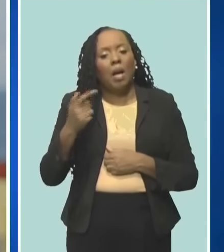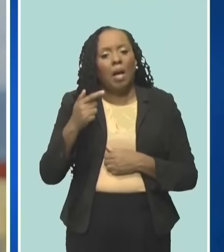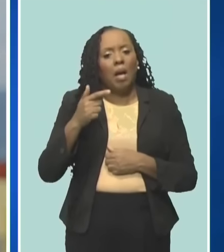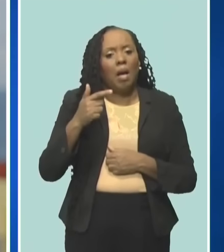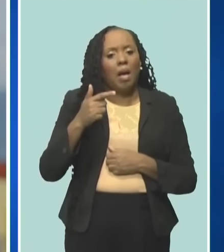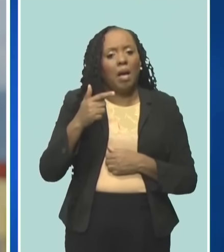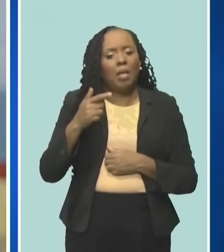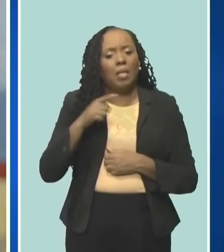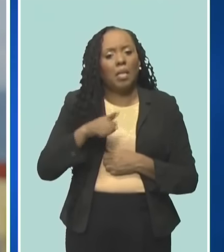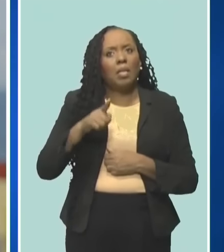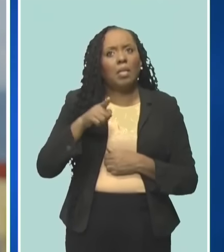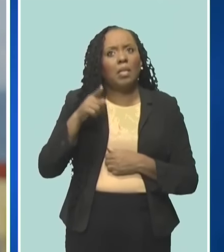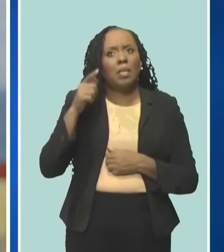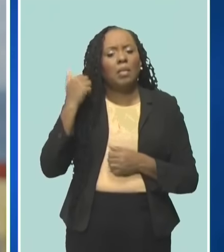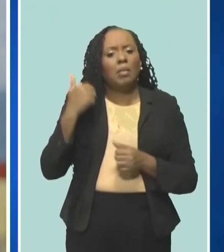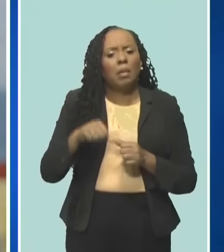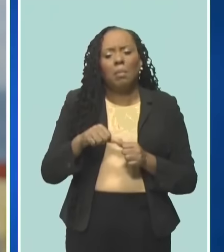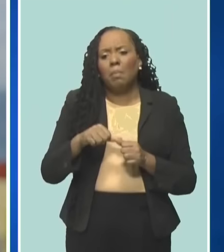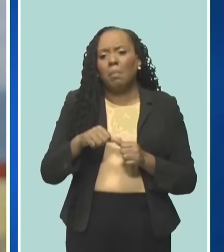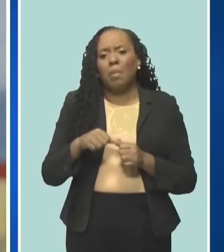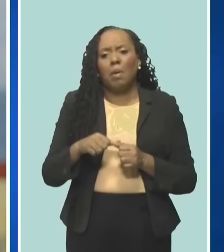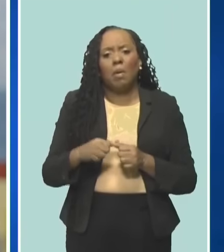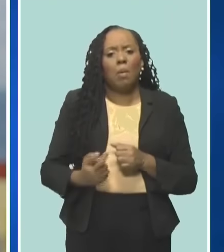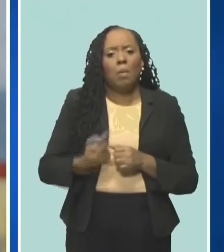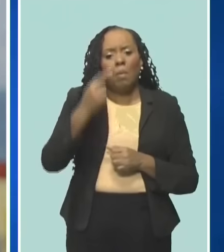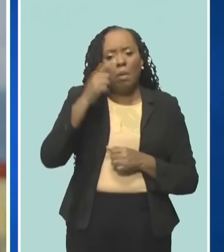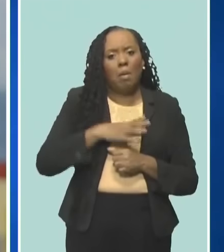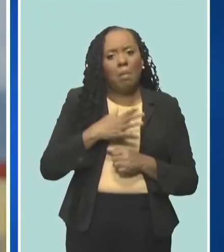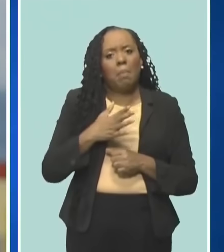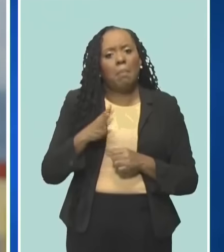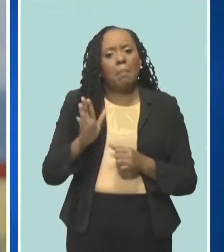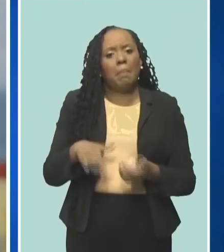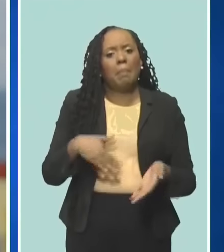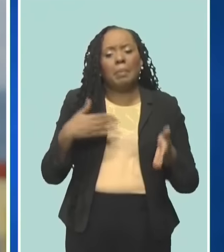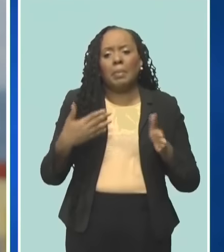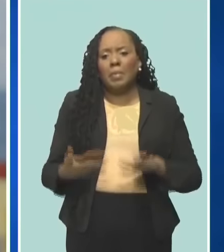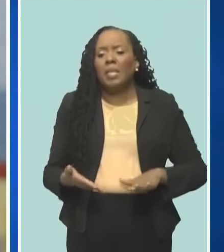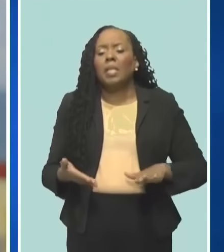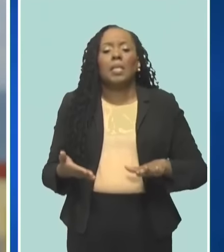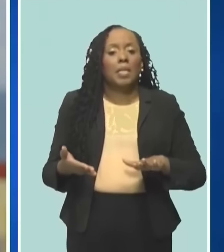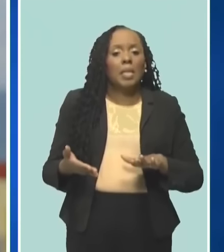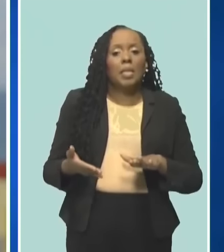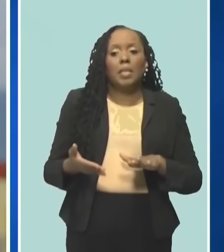who lost his life saving some people, Bobby Goodman. We also be looking at doing a